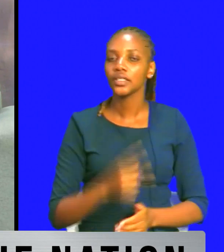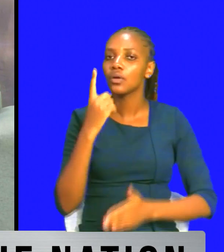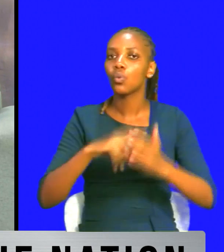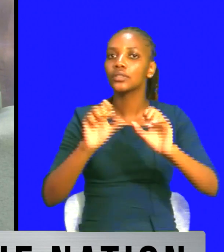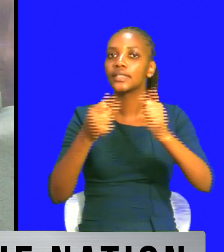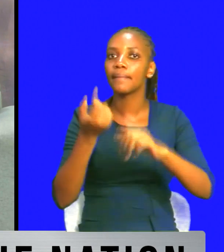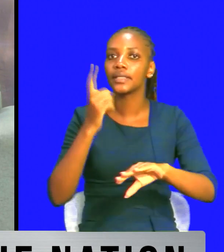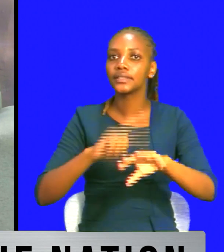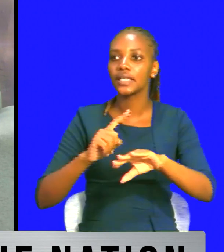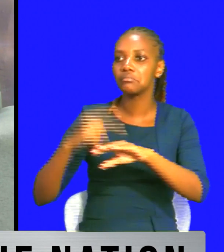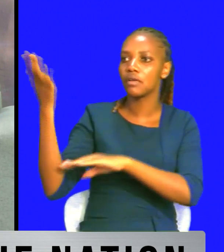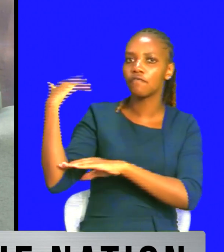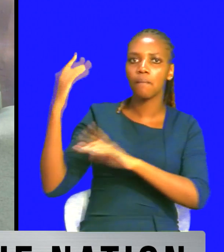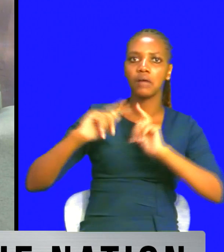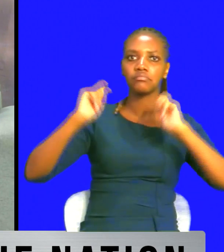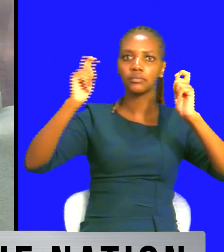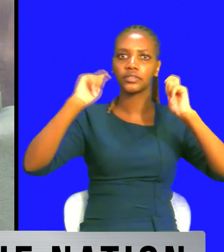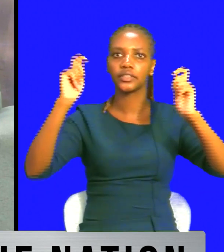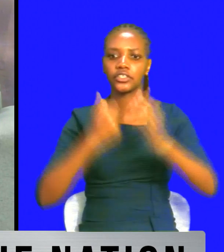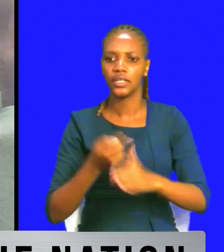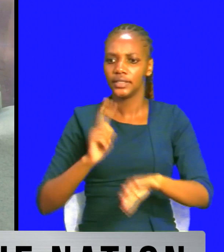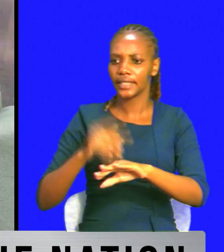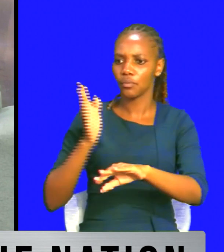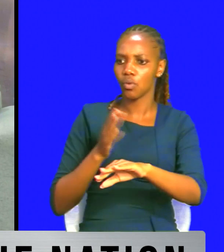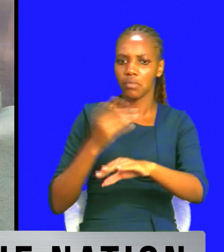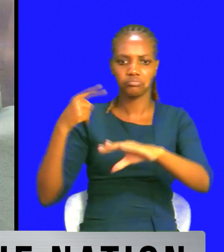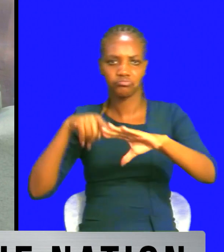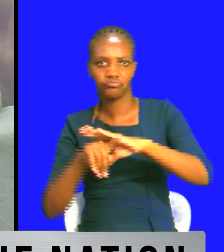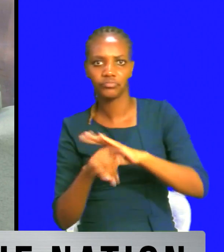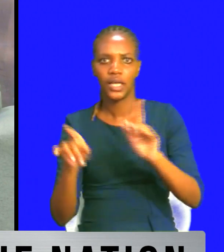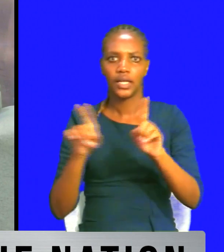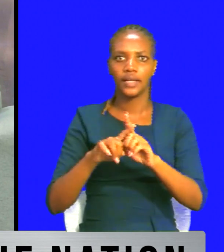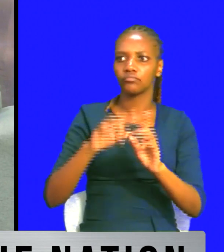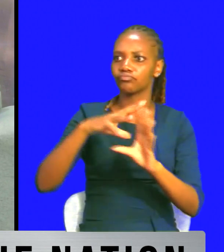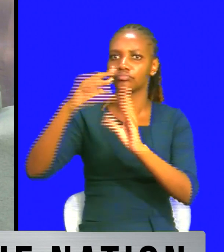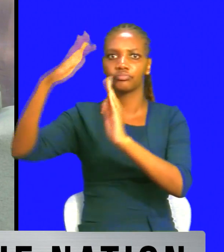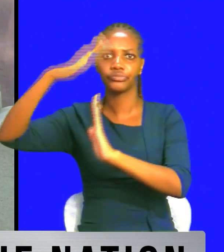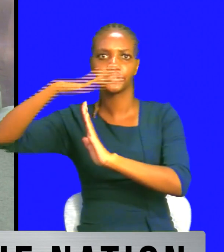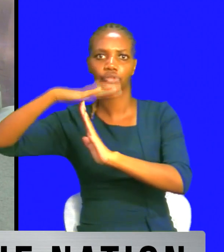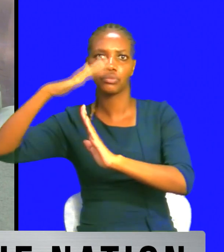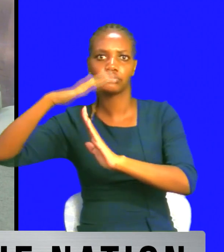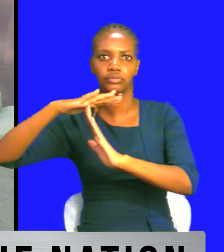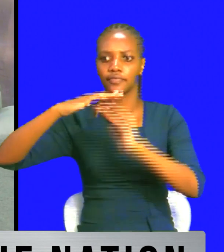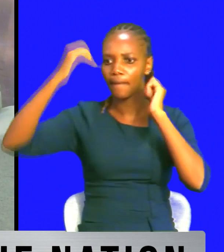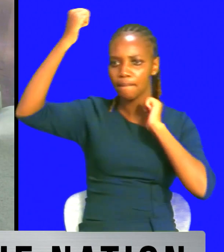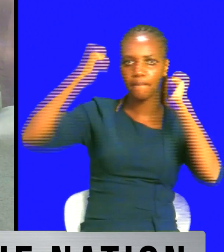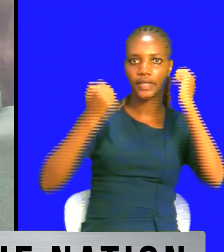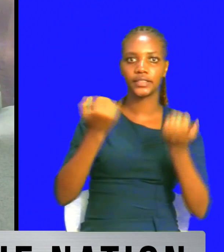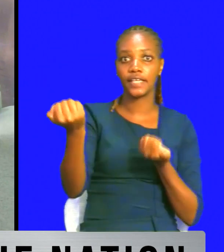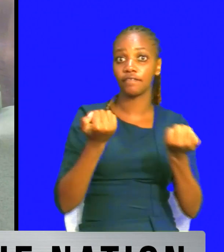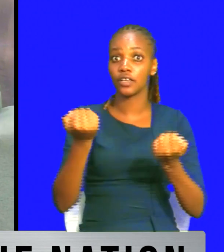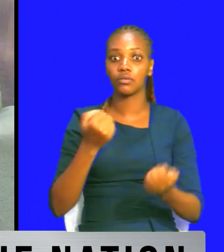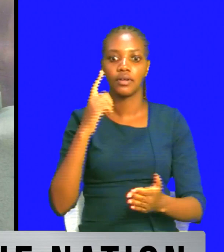happened during the previous demonstration when this woman stripped and went on top of a military vehicle? That was